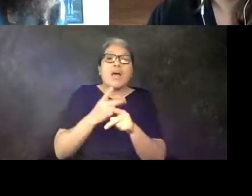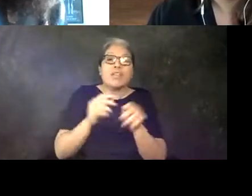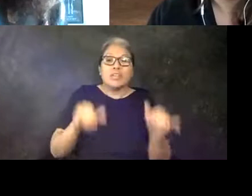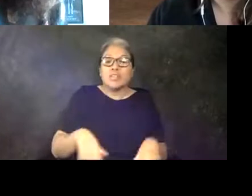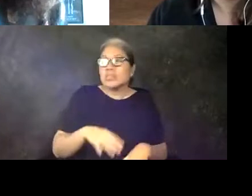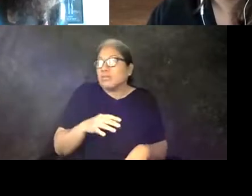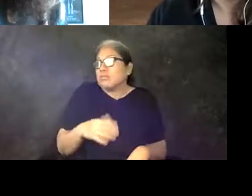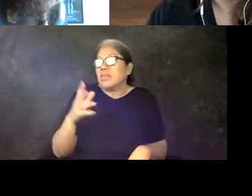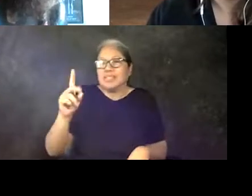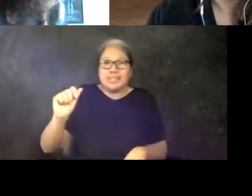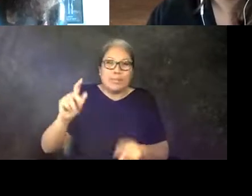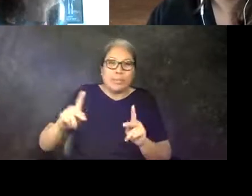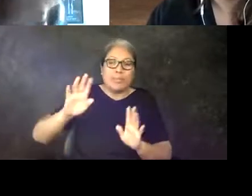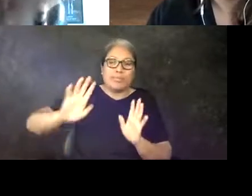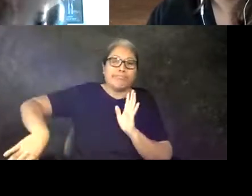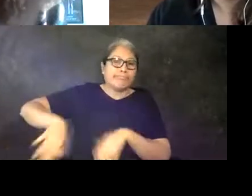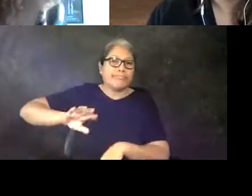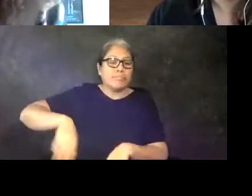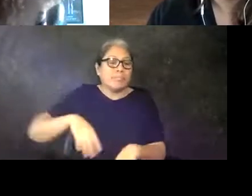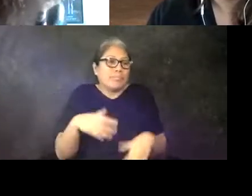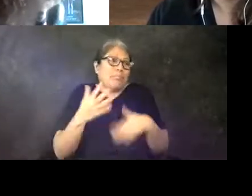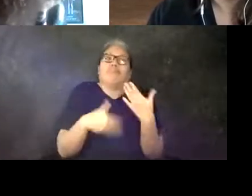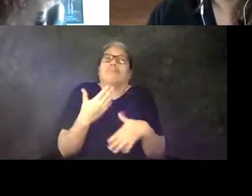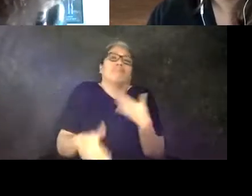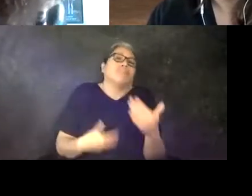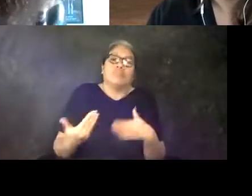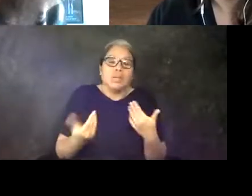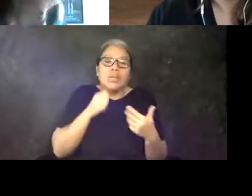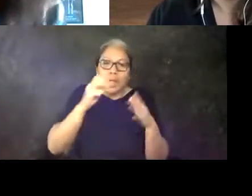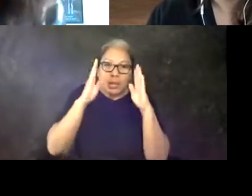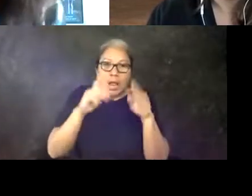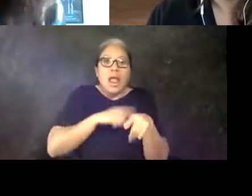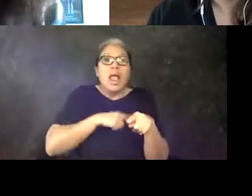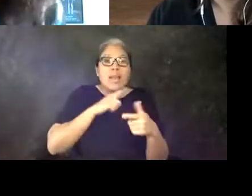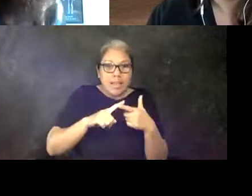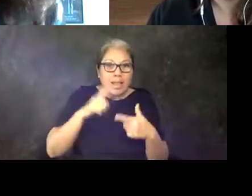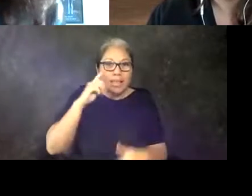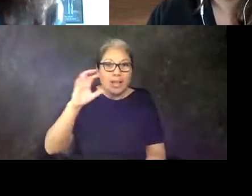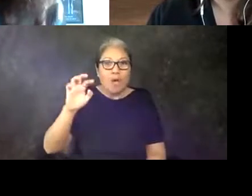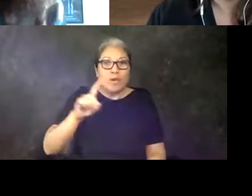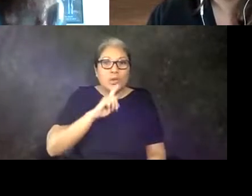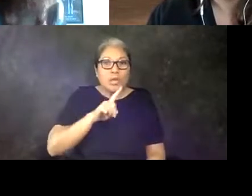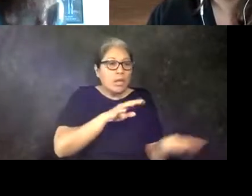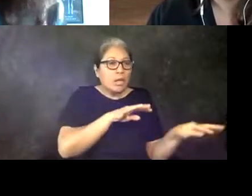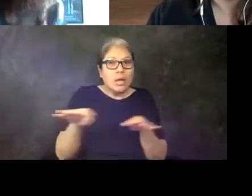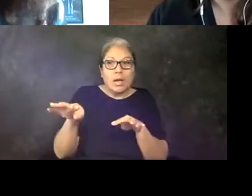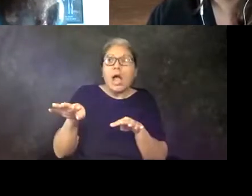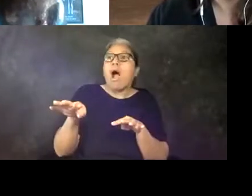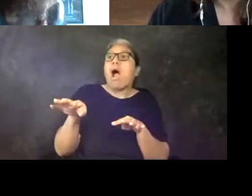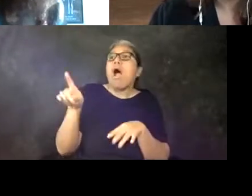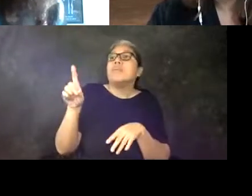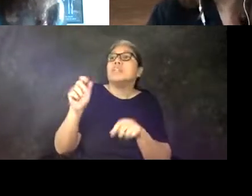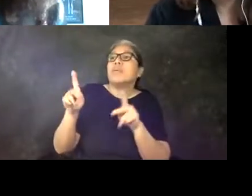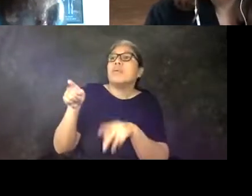really paying attention. And I think that COVID really brought out that we need to actually really think about how our